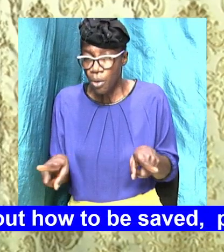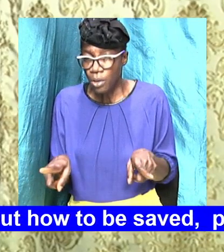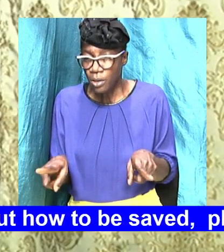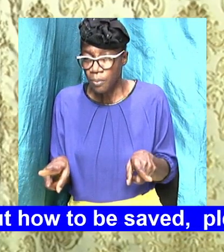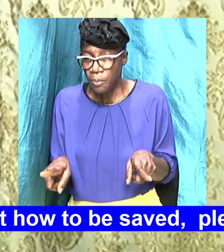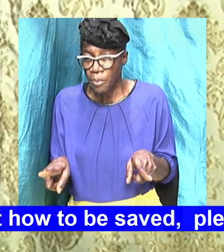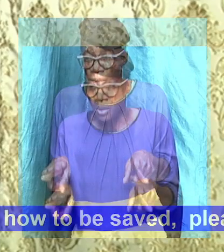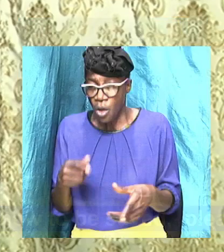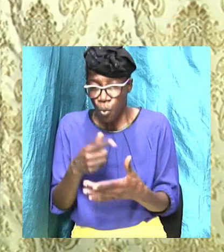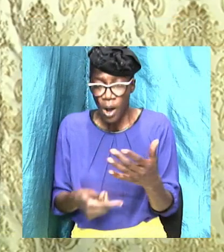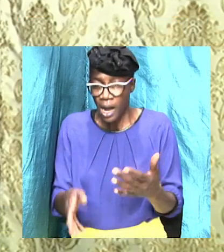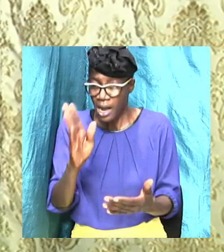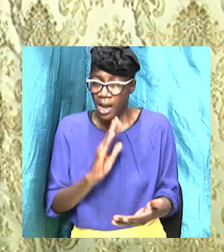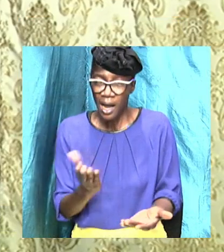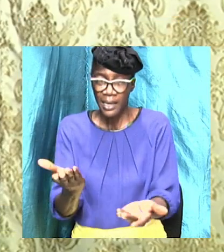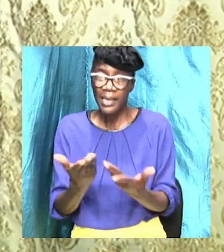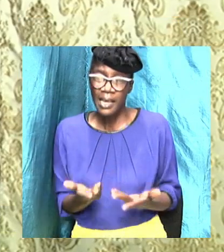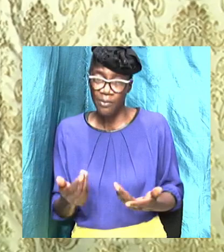do it.